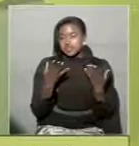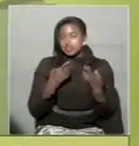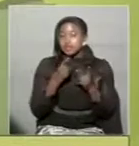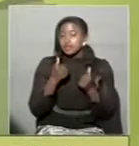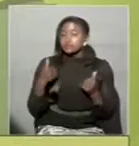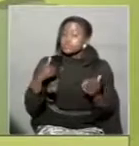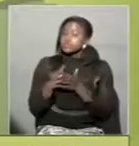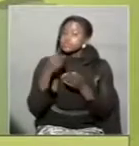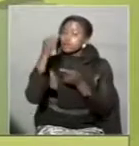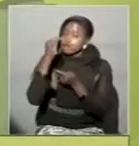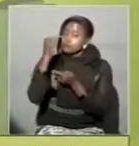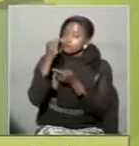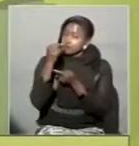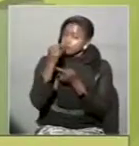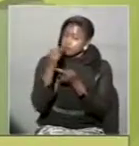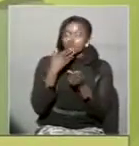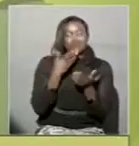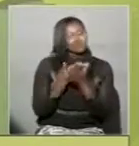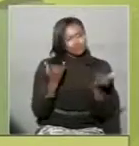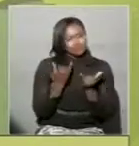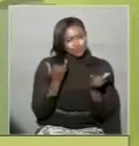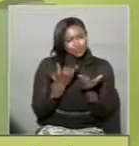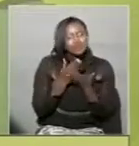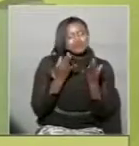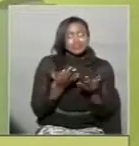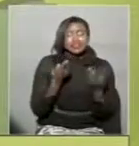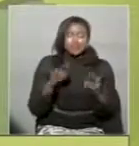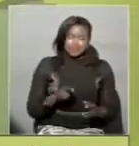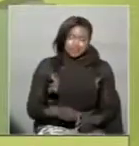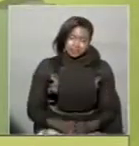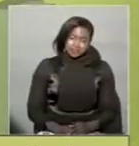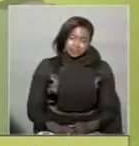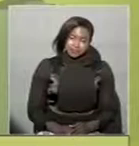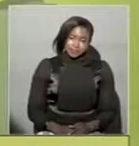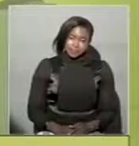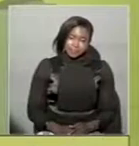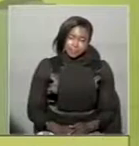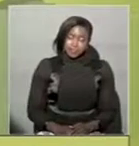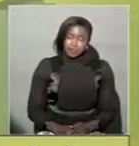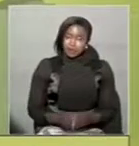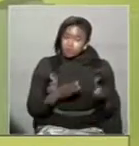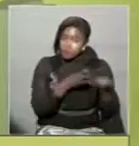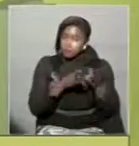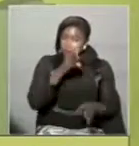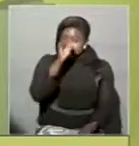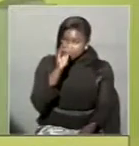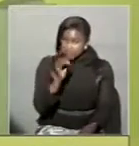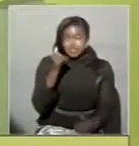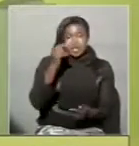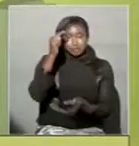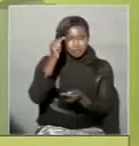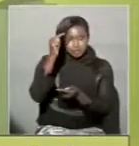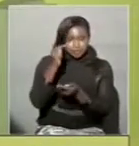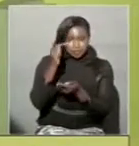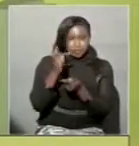reducing. At least that's the bit of good news, that there's something happening. That's in terms of percentage, it's slightly less than what it